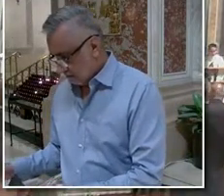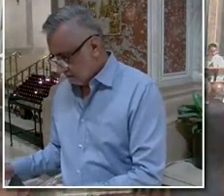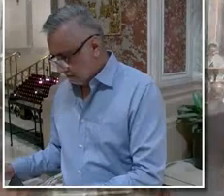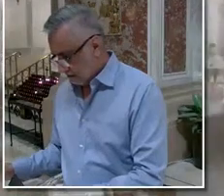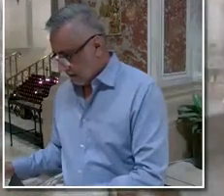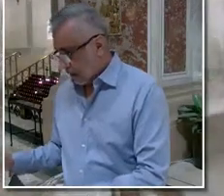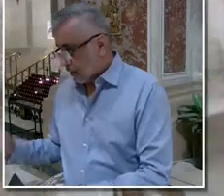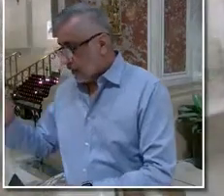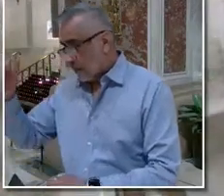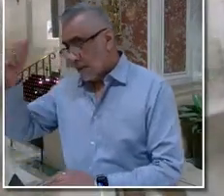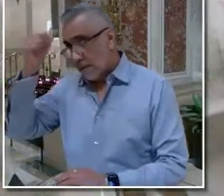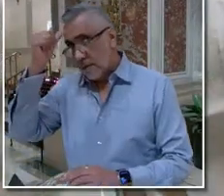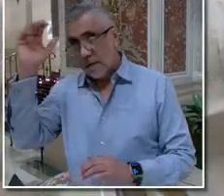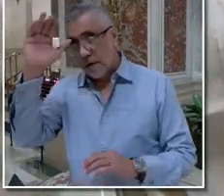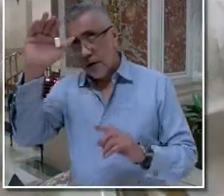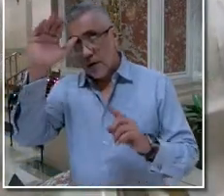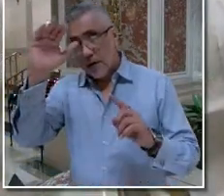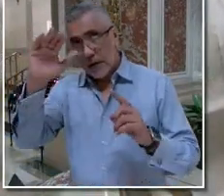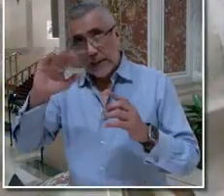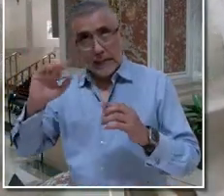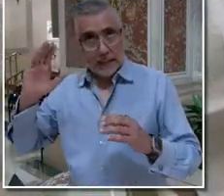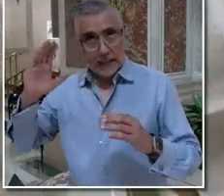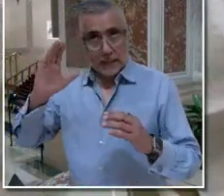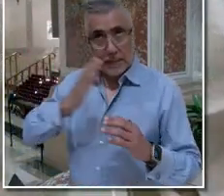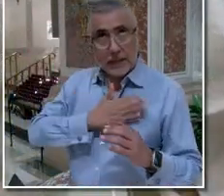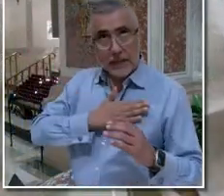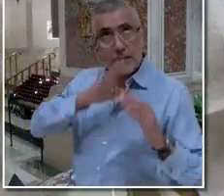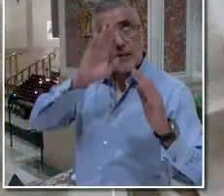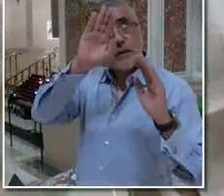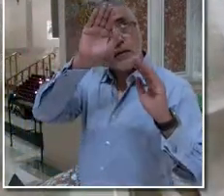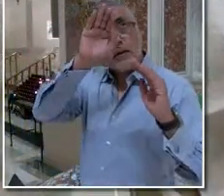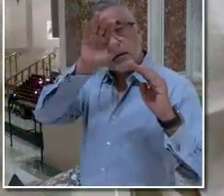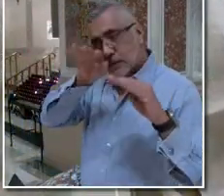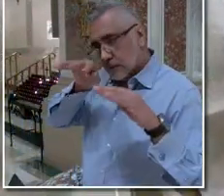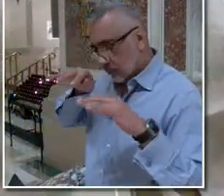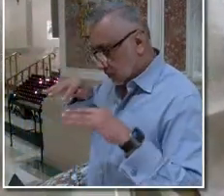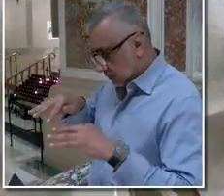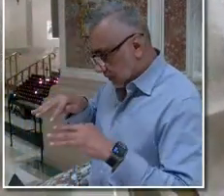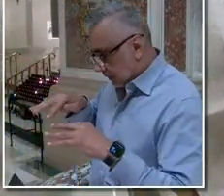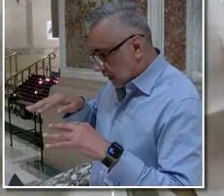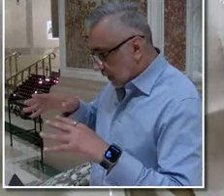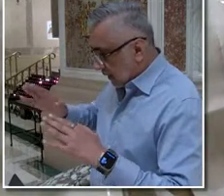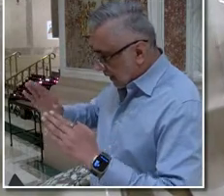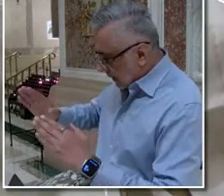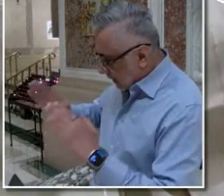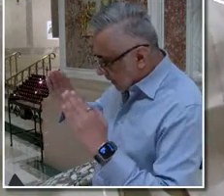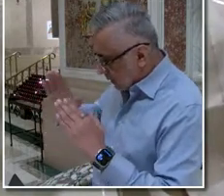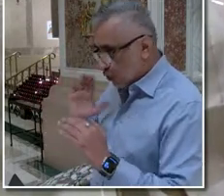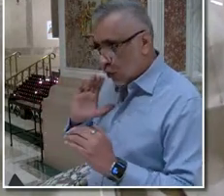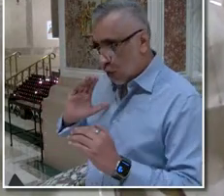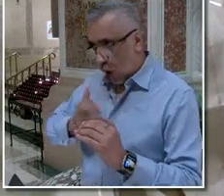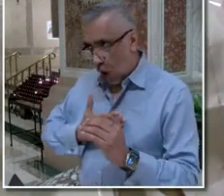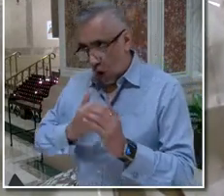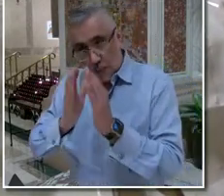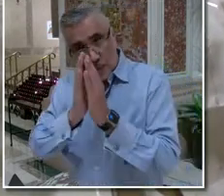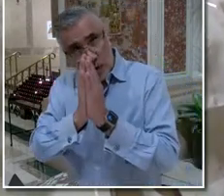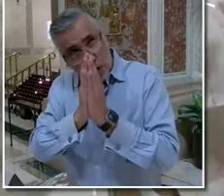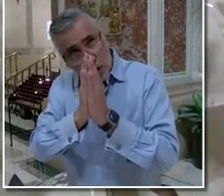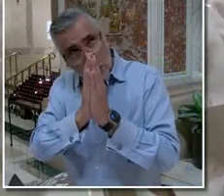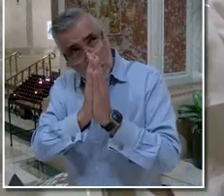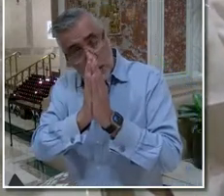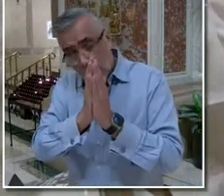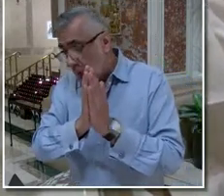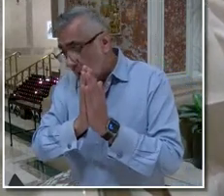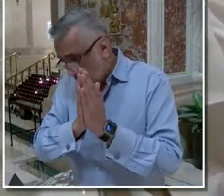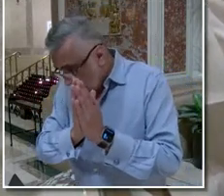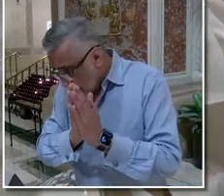eleison. Padre, escucha las oraciones que te ofrecemos y